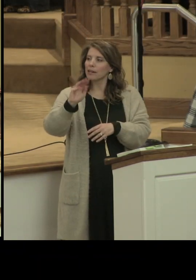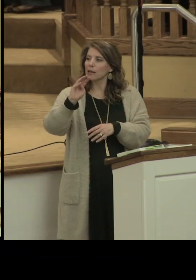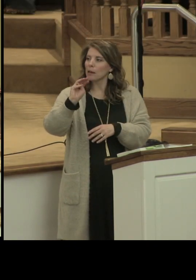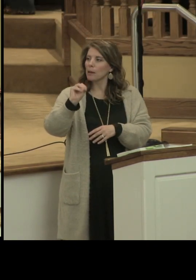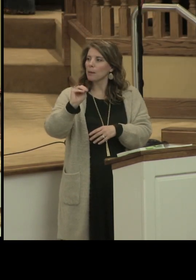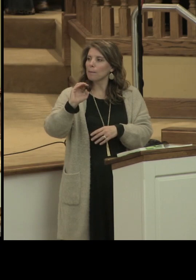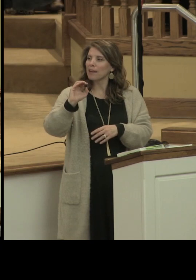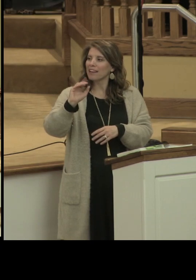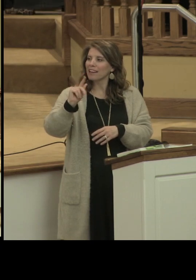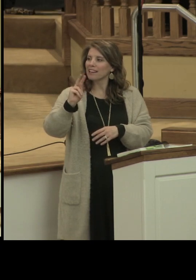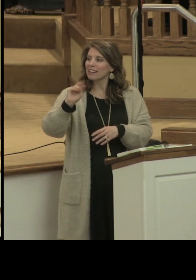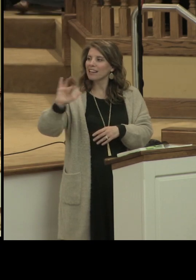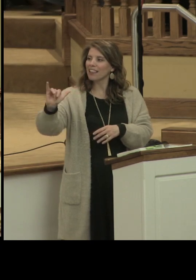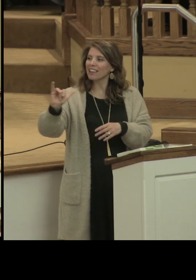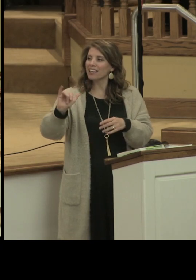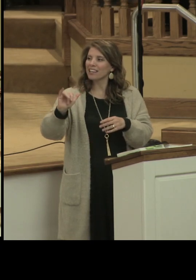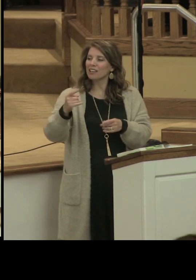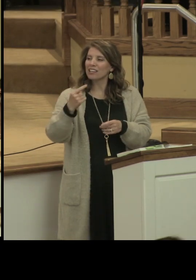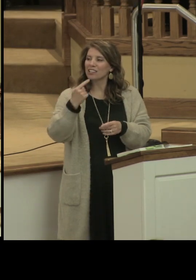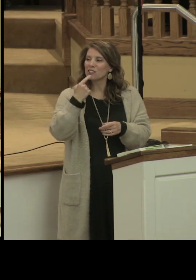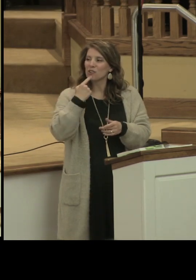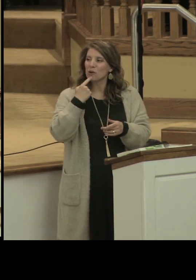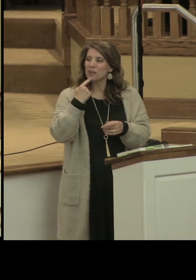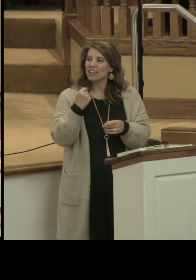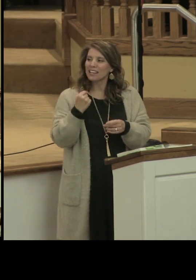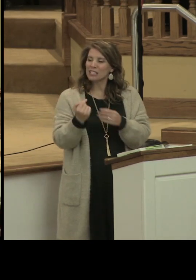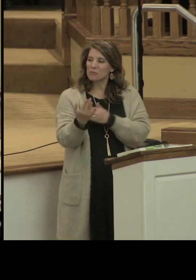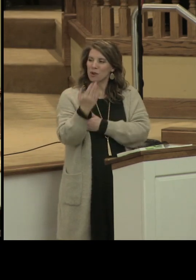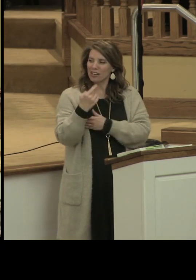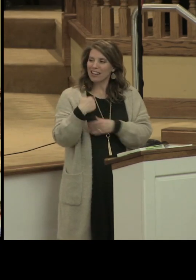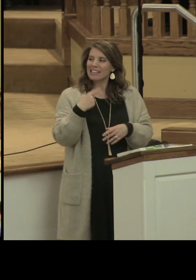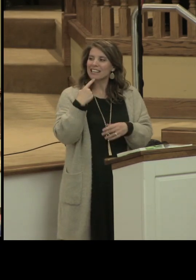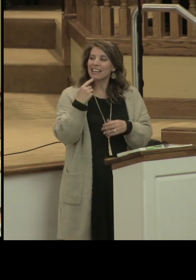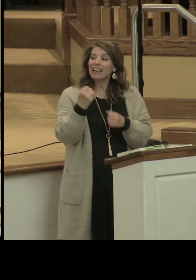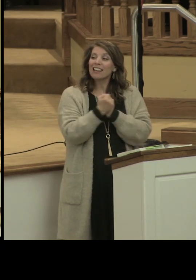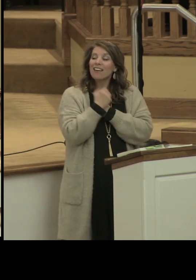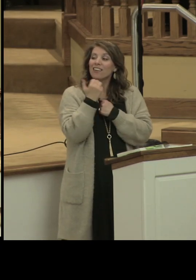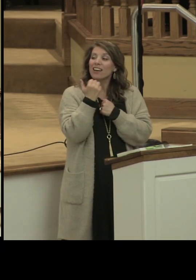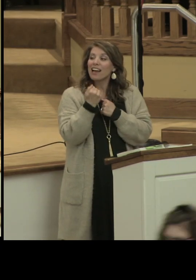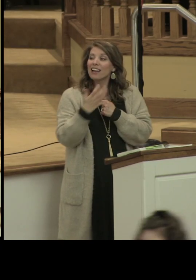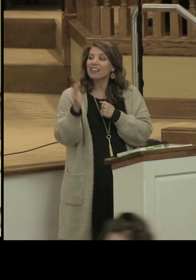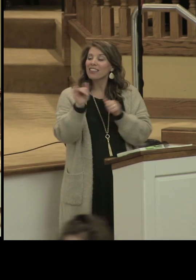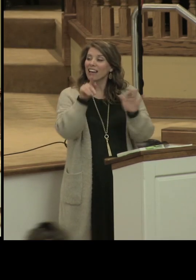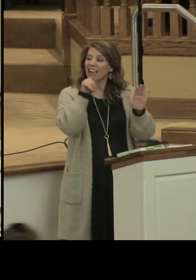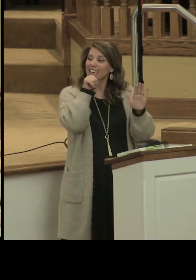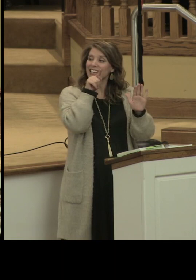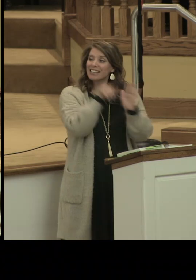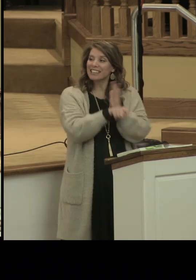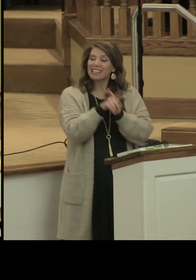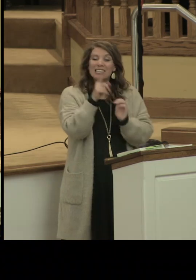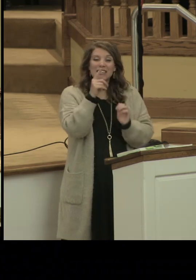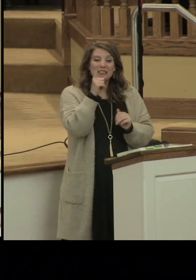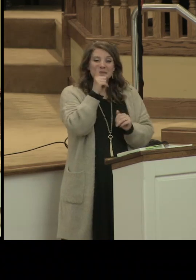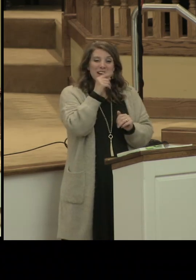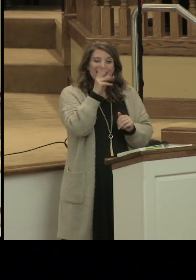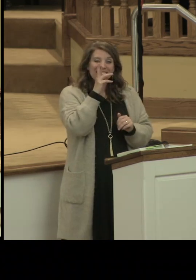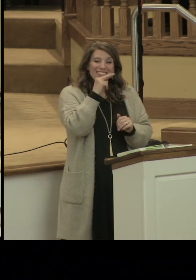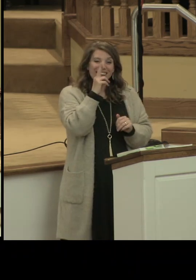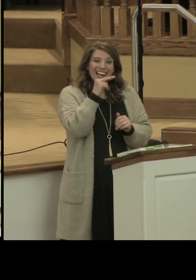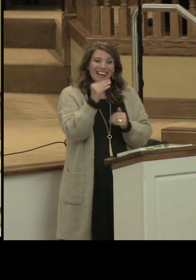and wanted to point out to me that I said I love anything that kills mice and rats this